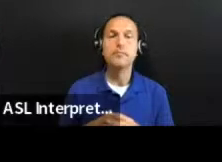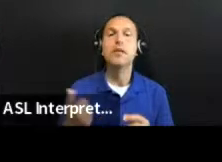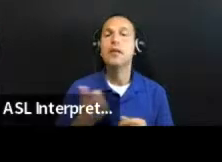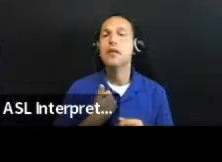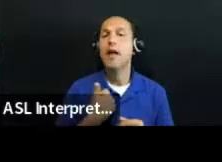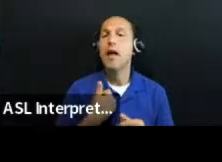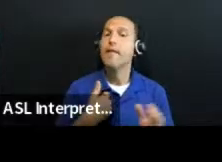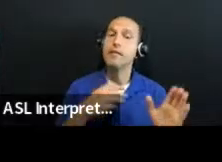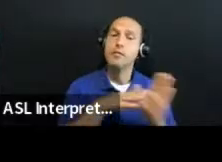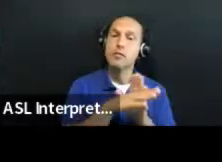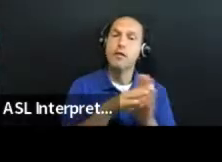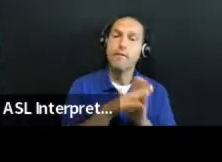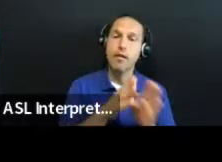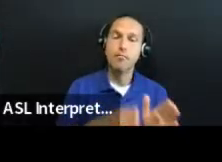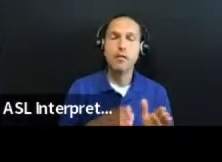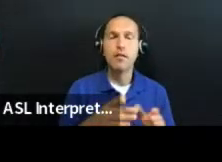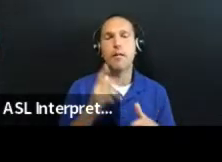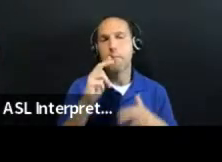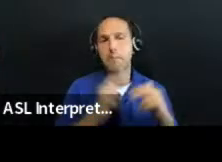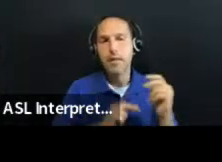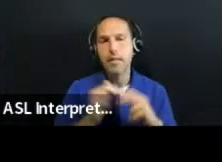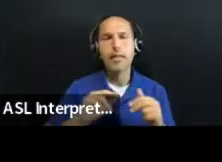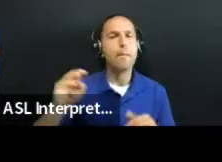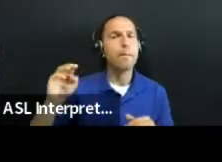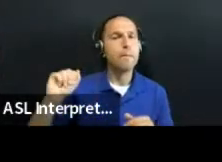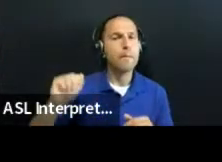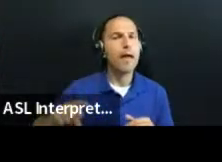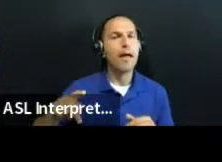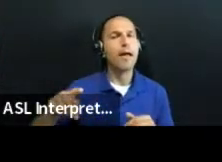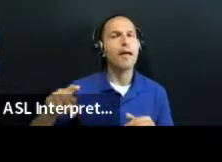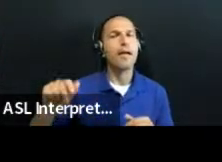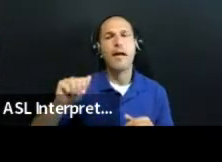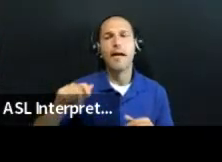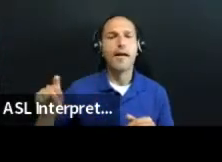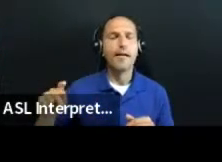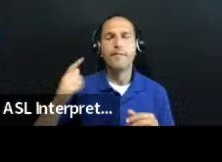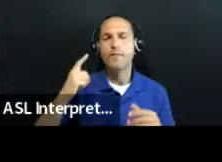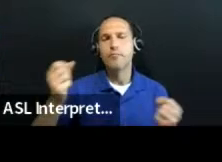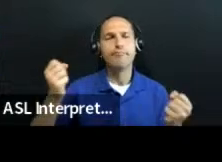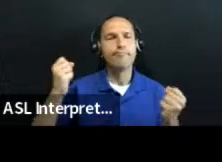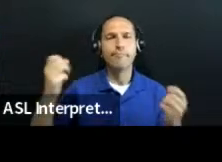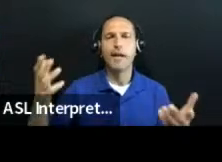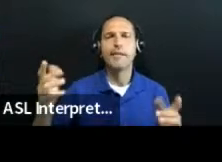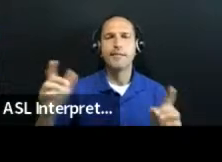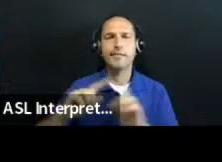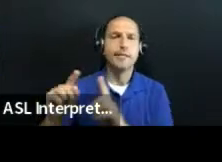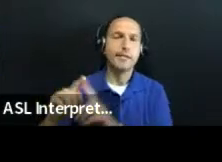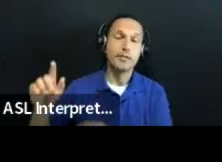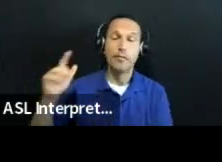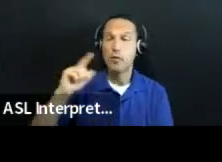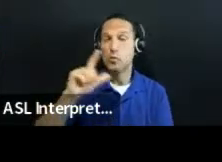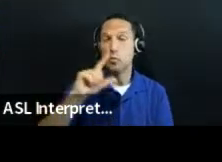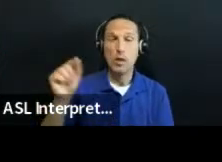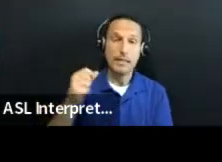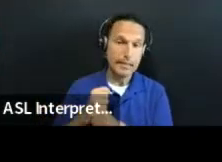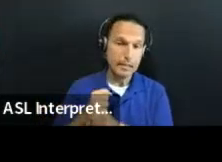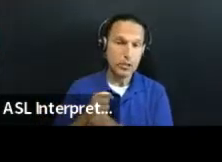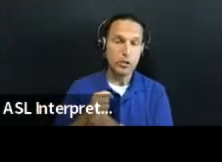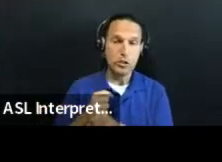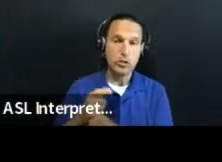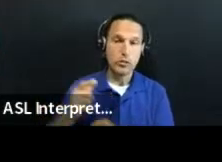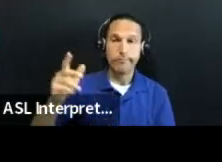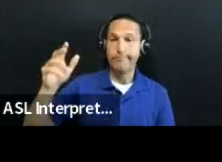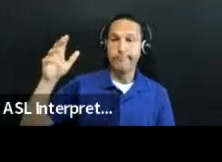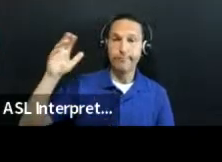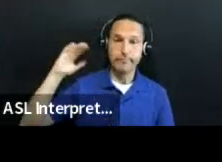as a developer who's been building mapping applications for, I don't know, more than 20 years, back 20